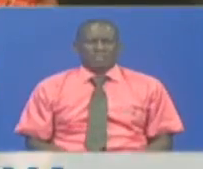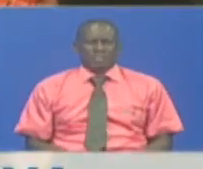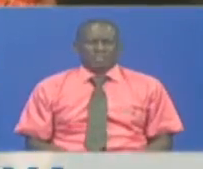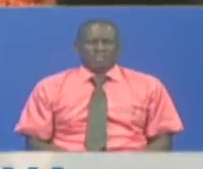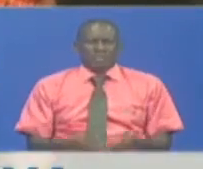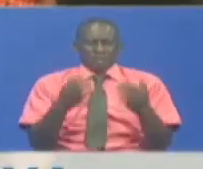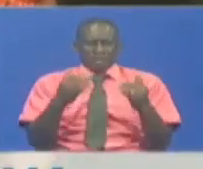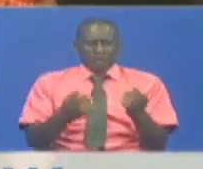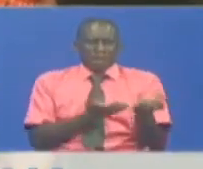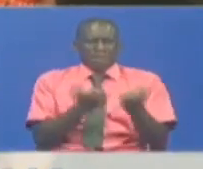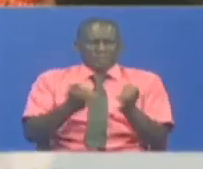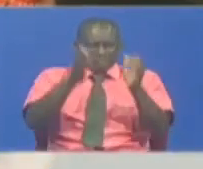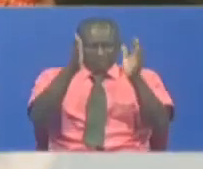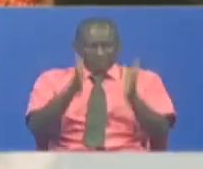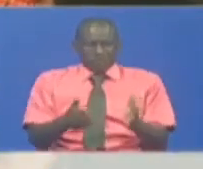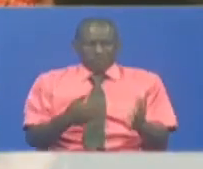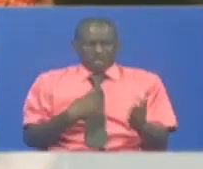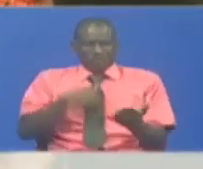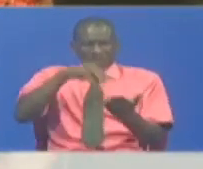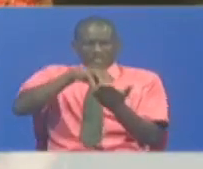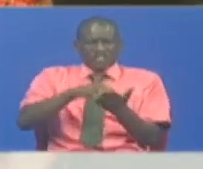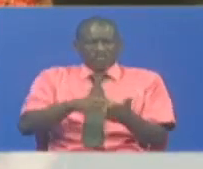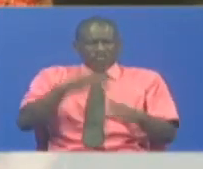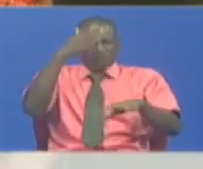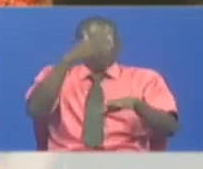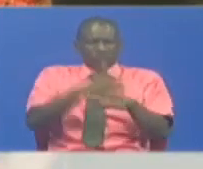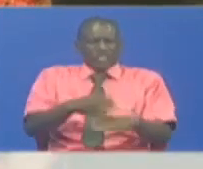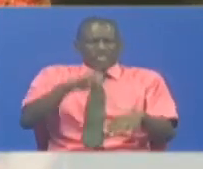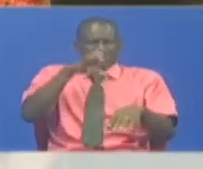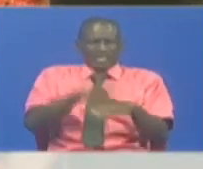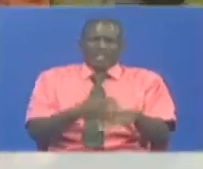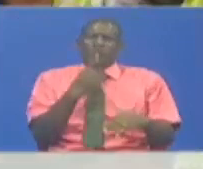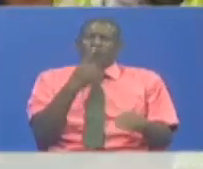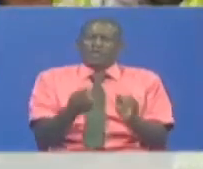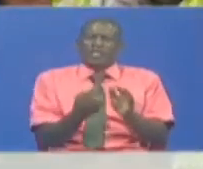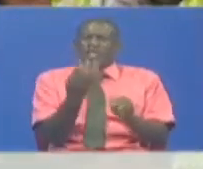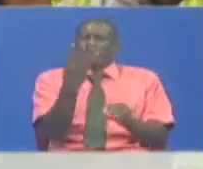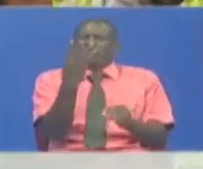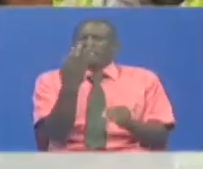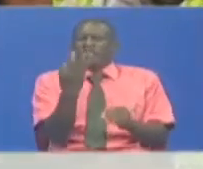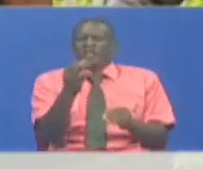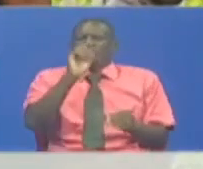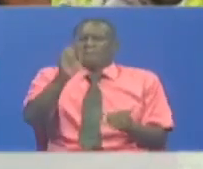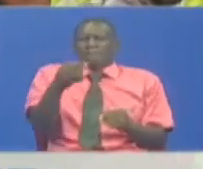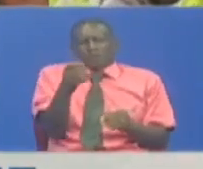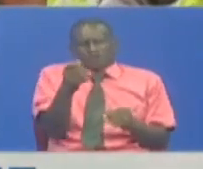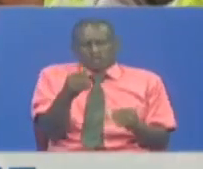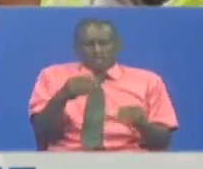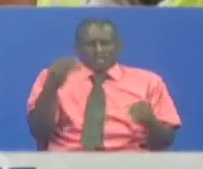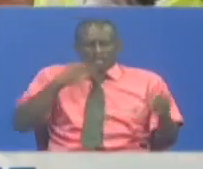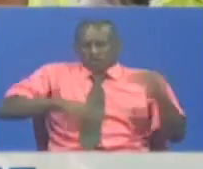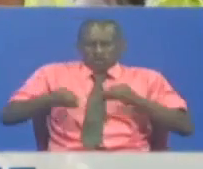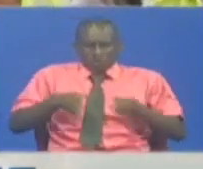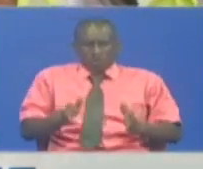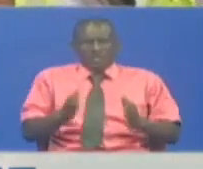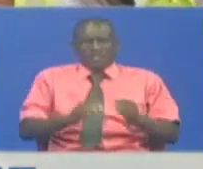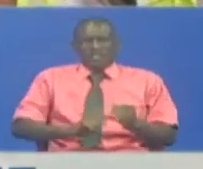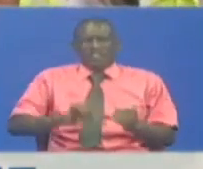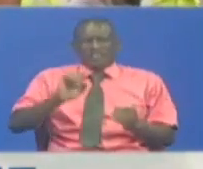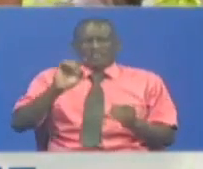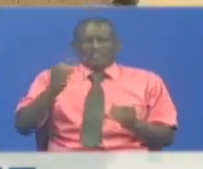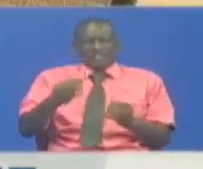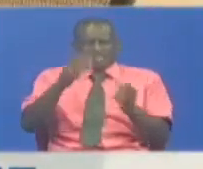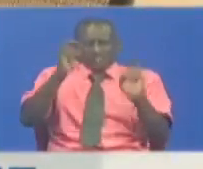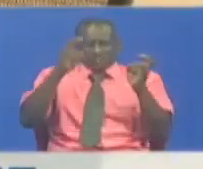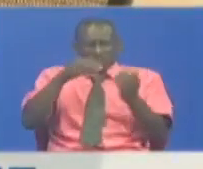A businessman has been charged for falsely obtaining 143 million shillings fraudulently. The first matter